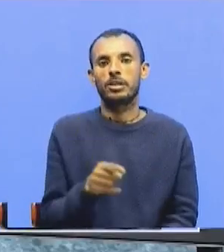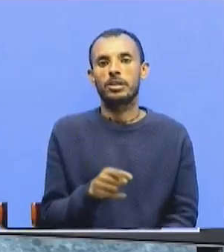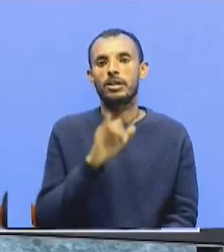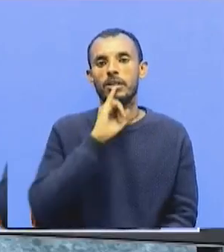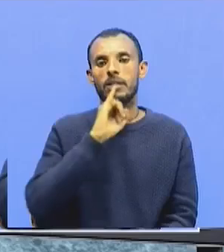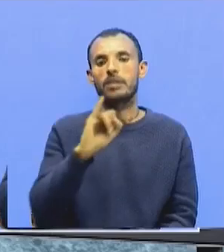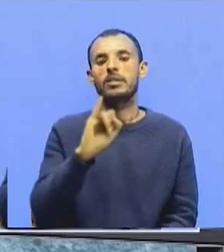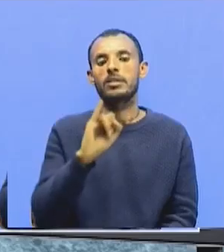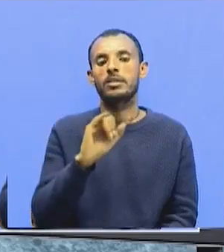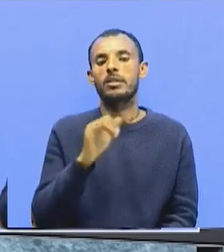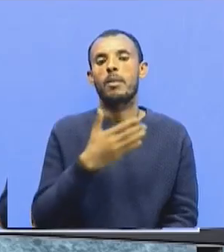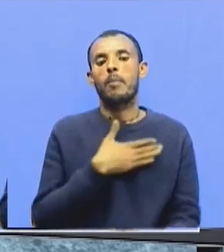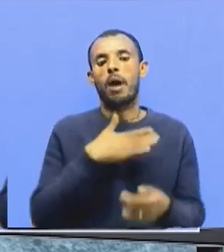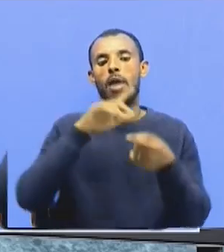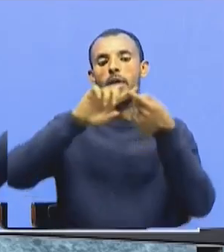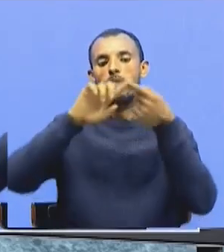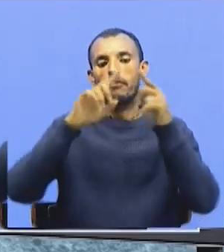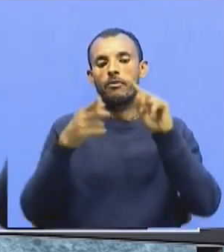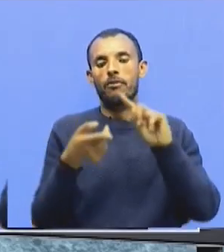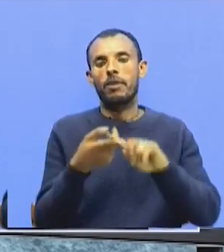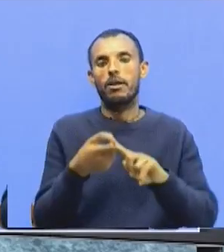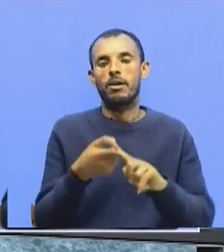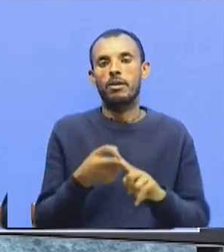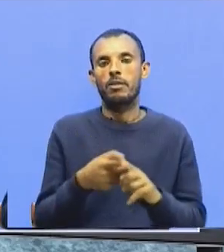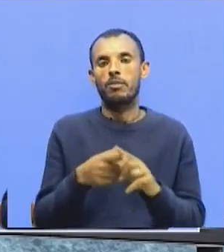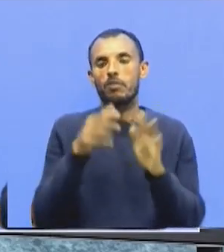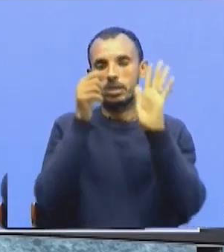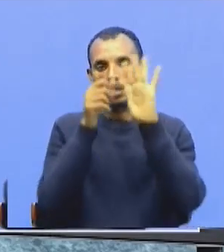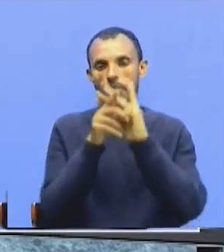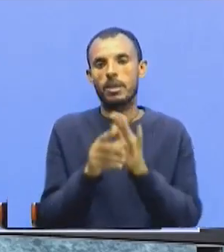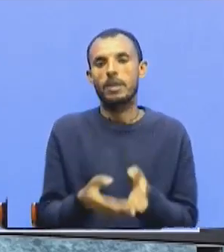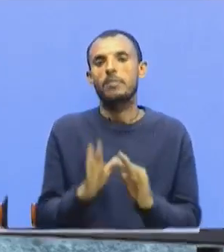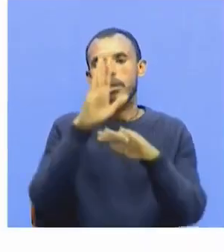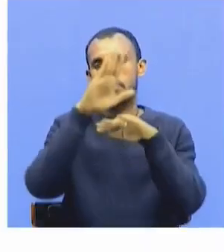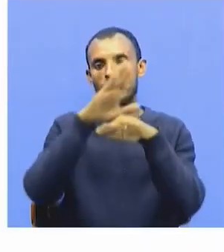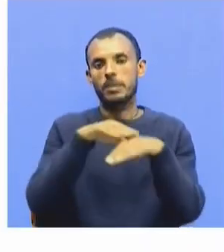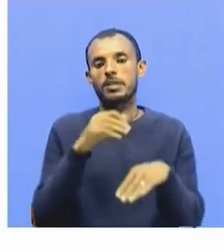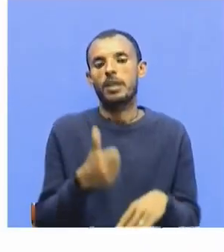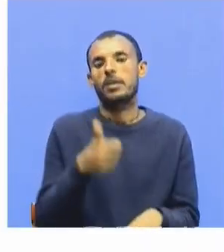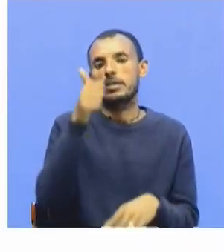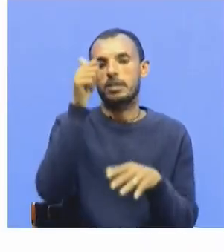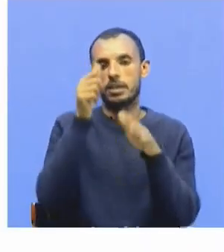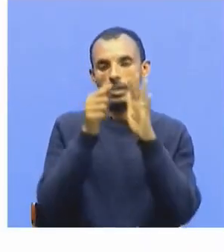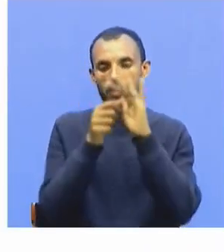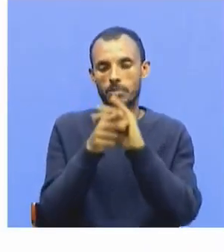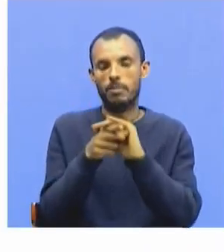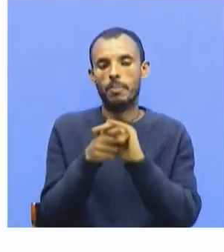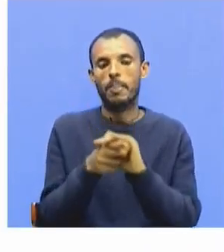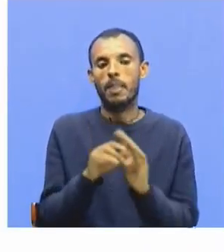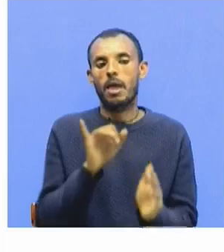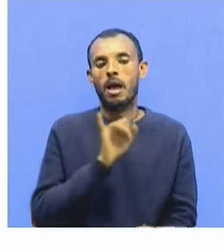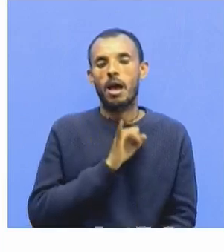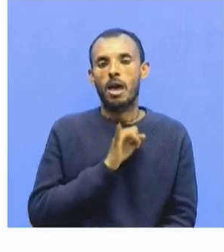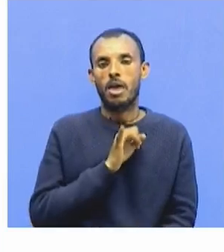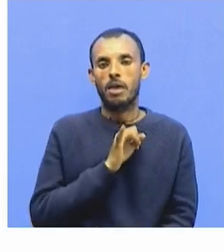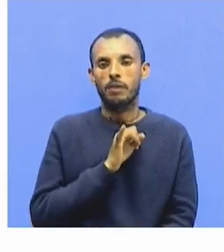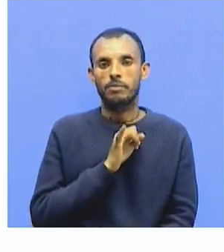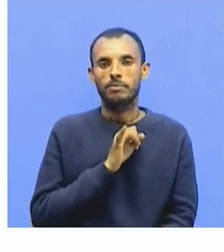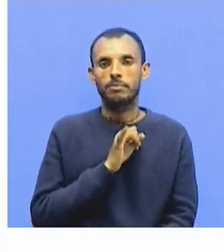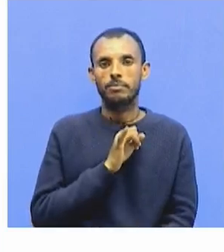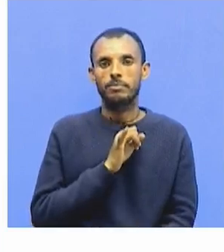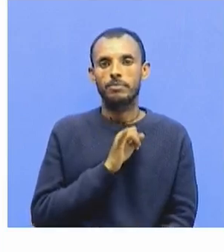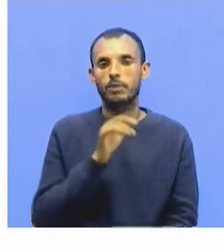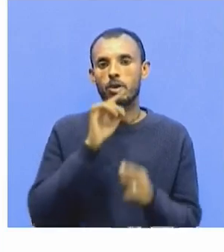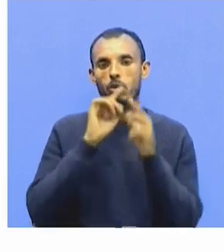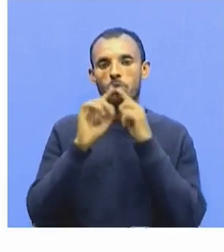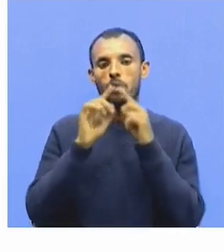is my friend. For example, let me mention another example. I